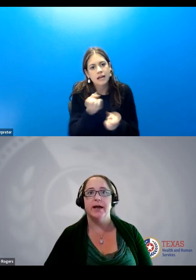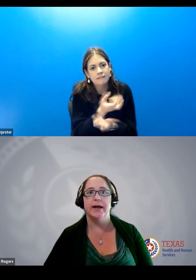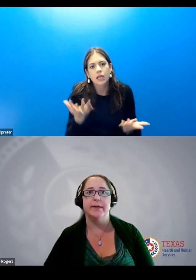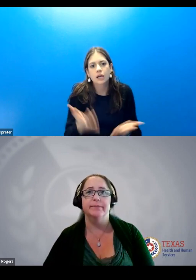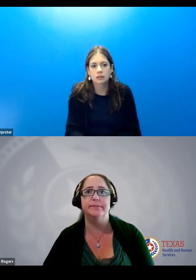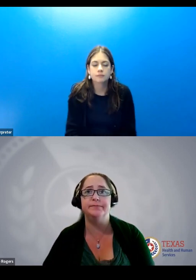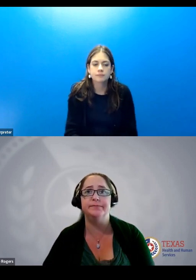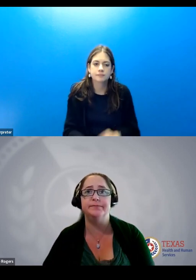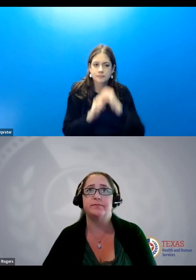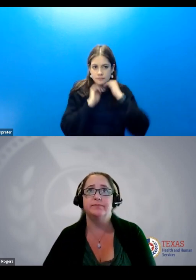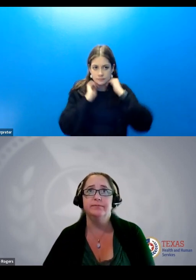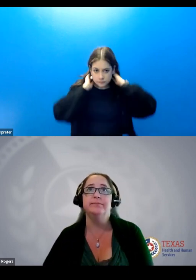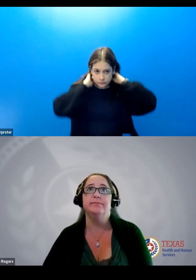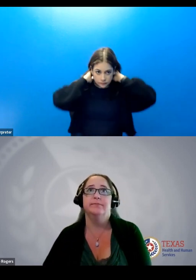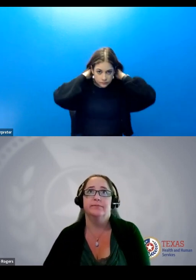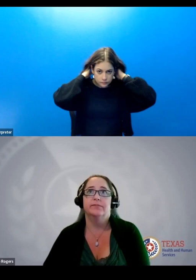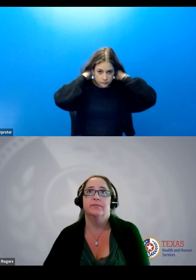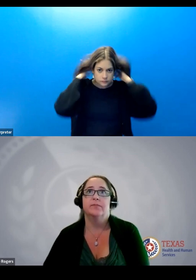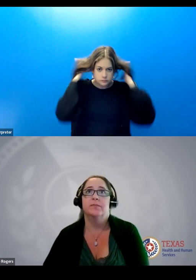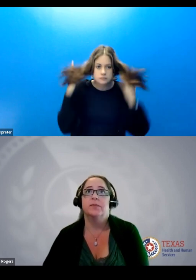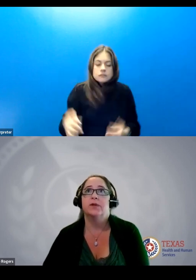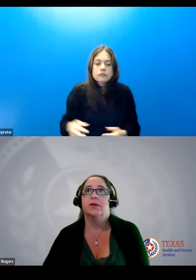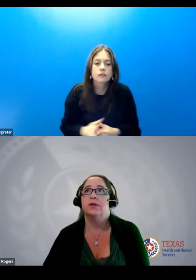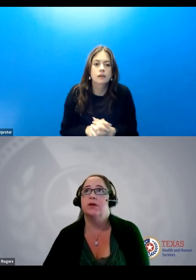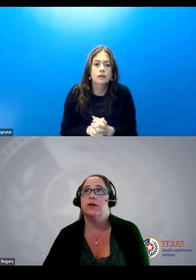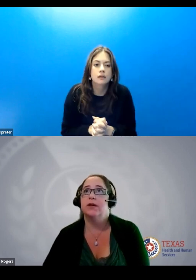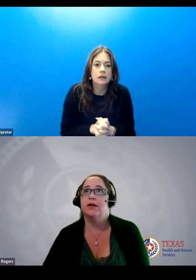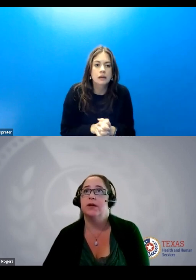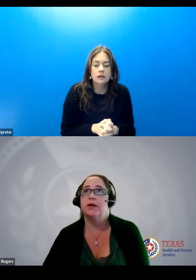spot. Thank you.